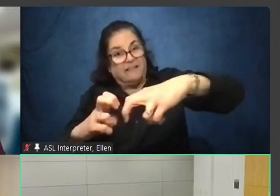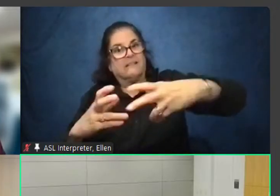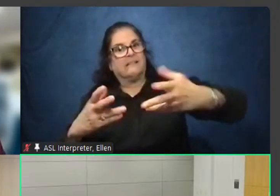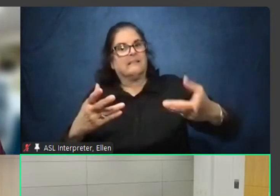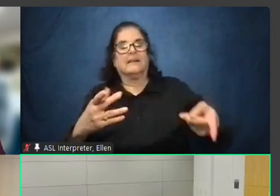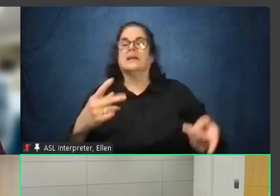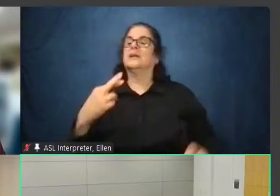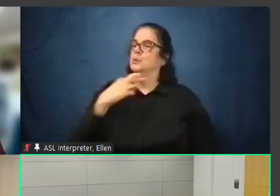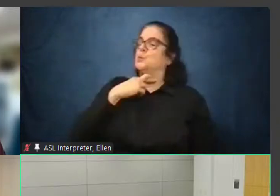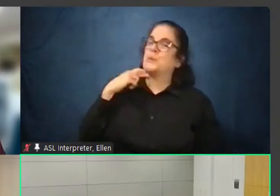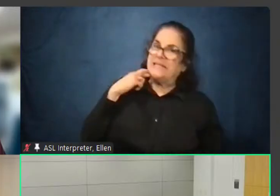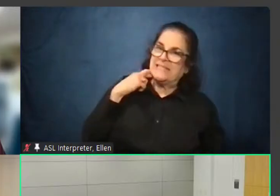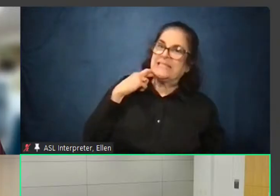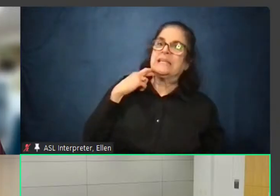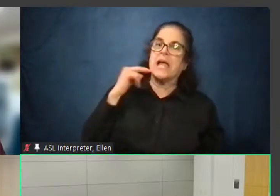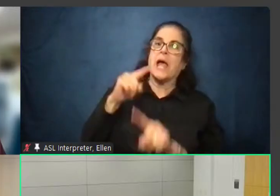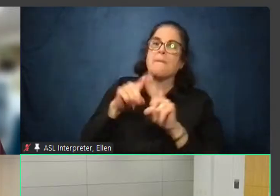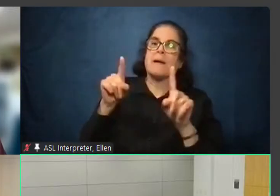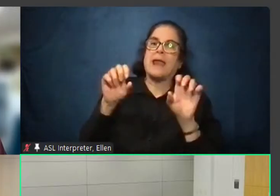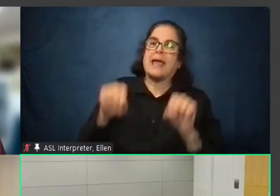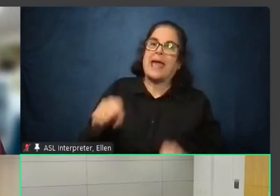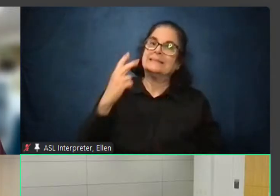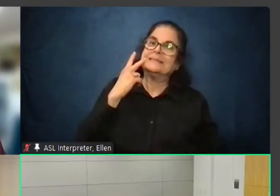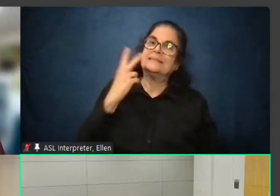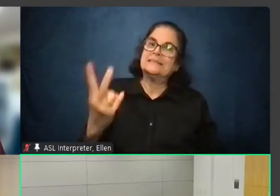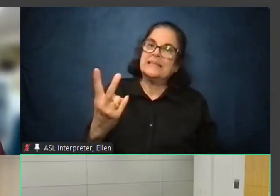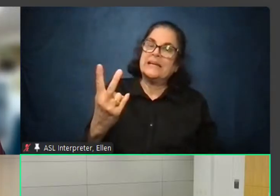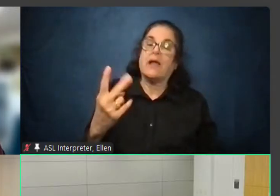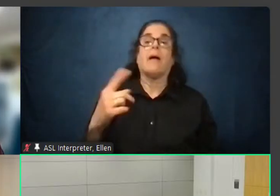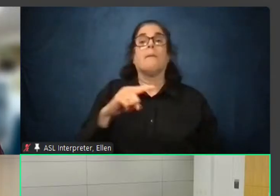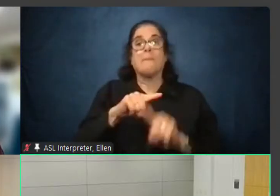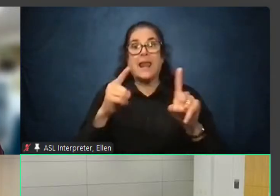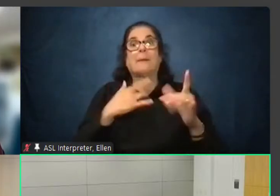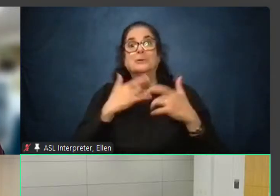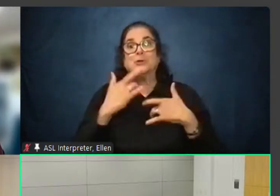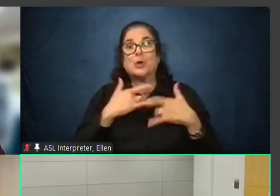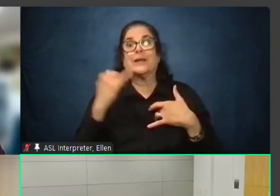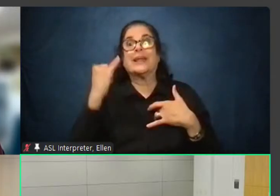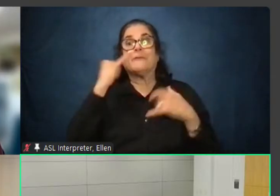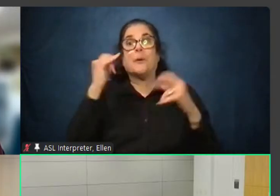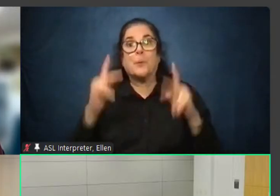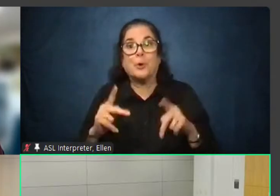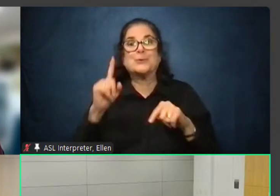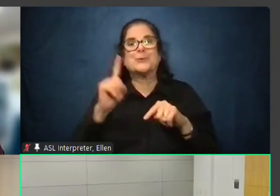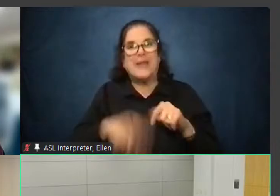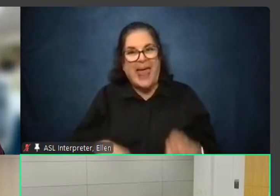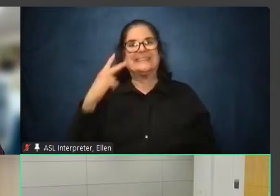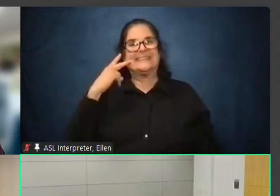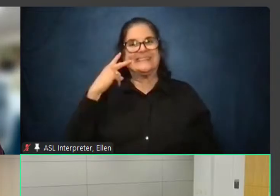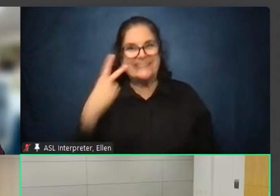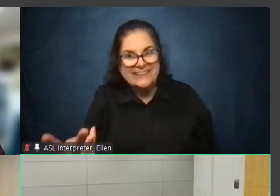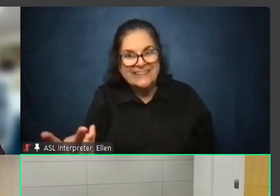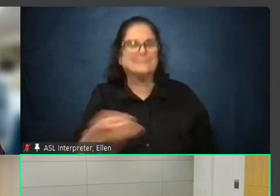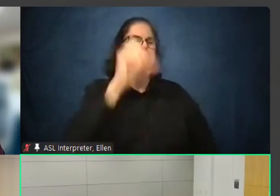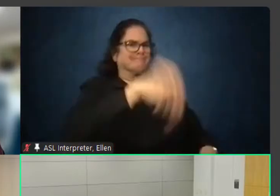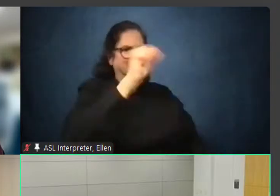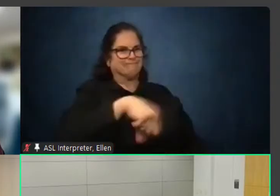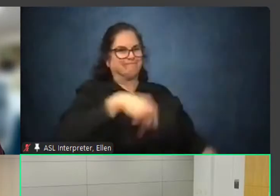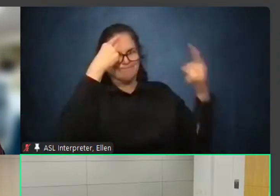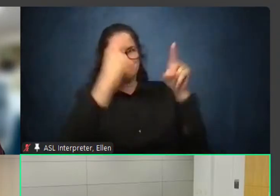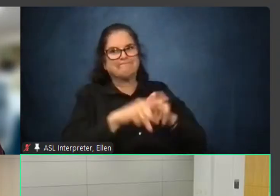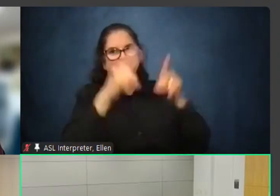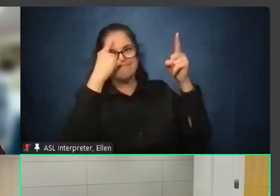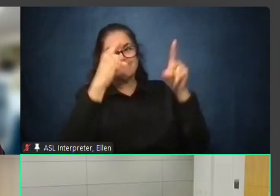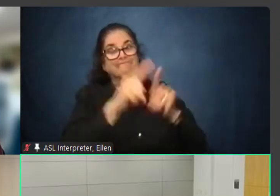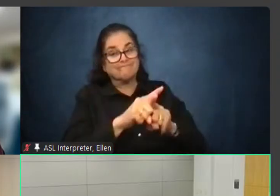like able to see as well. Yeah. My concern is someone who's not able to see. Yes, that would be the other concern, is someone, because